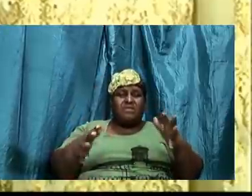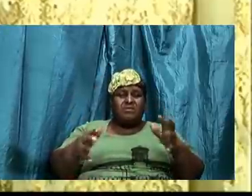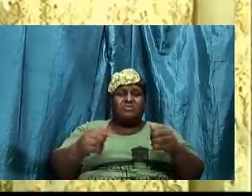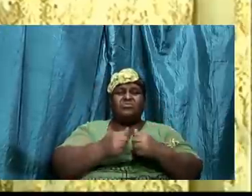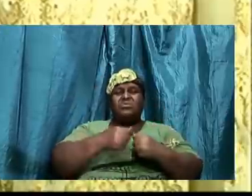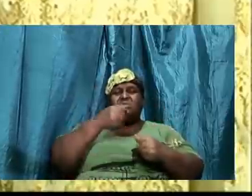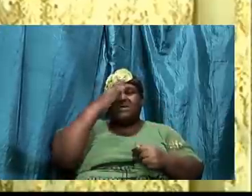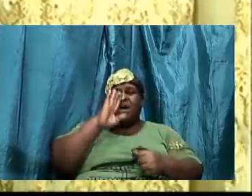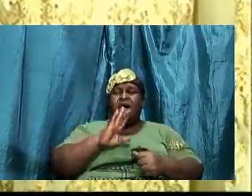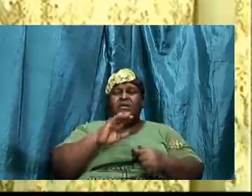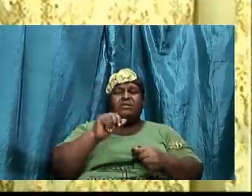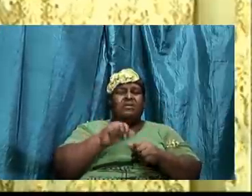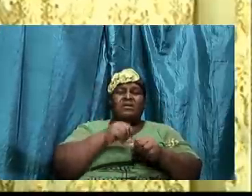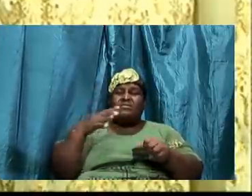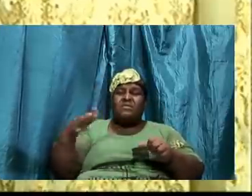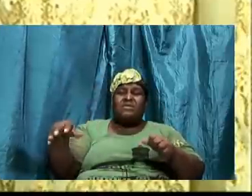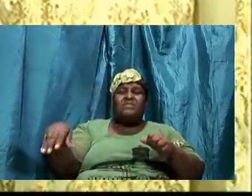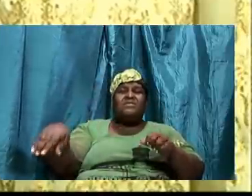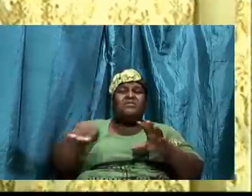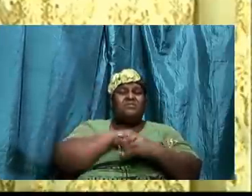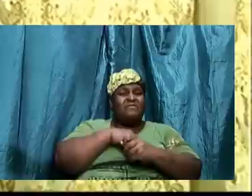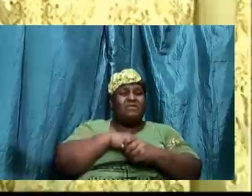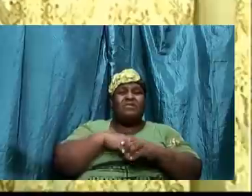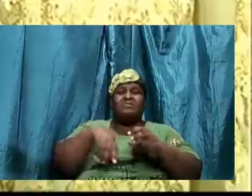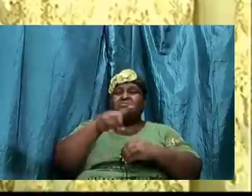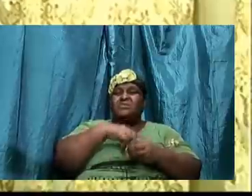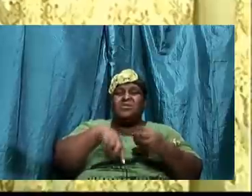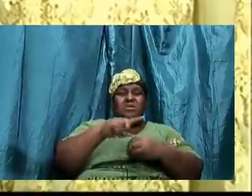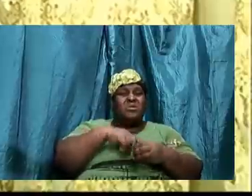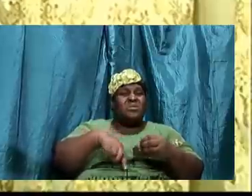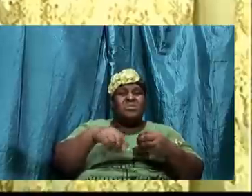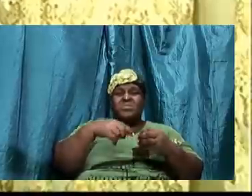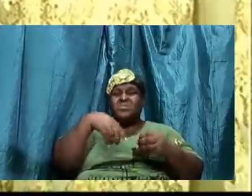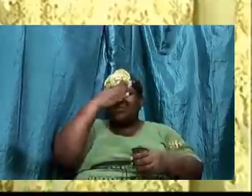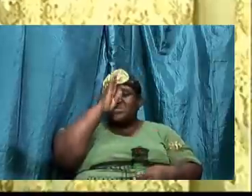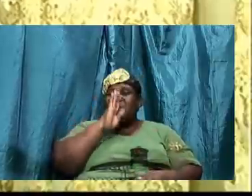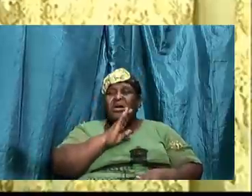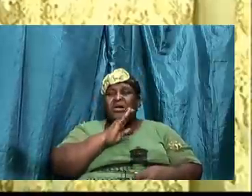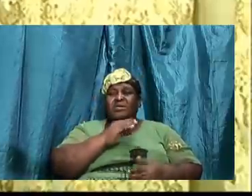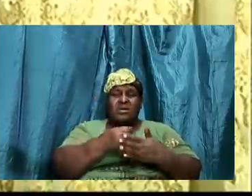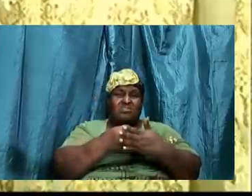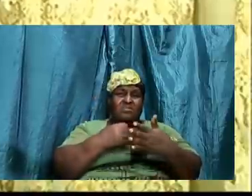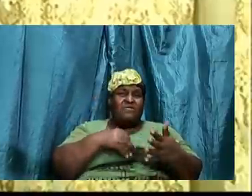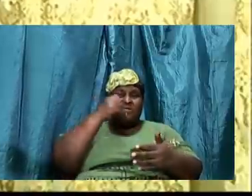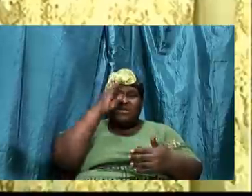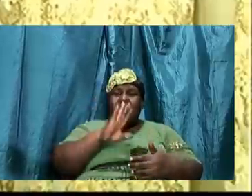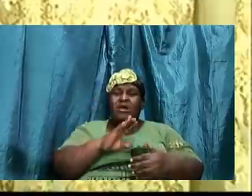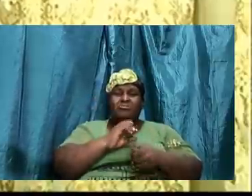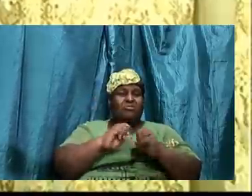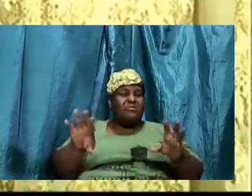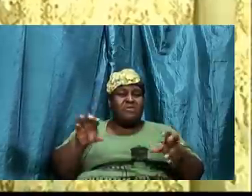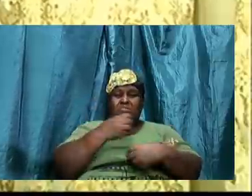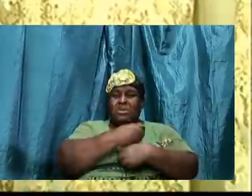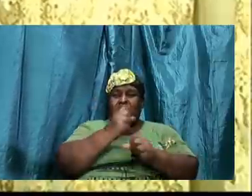Everything revolves around him. Before him there was nothing made, and without